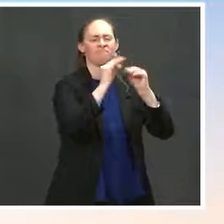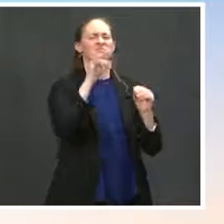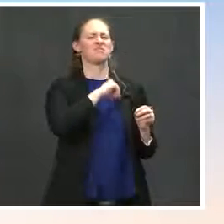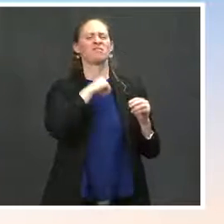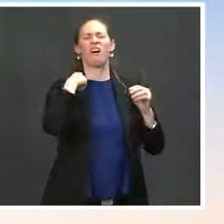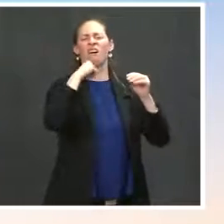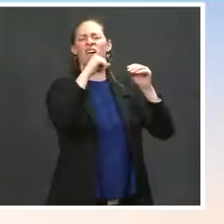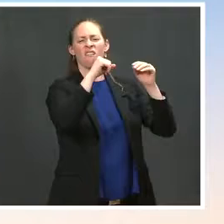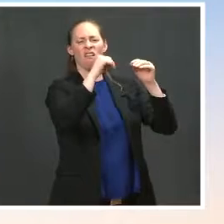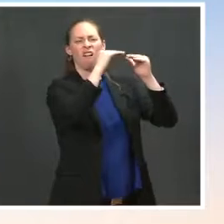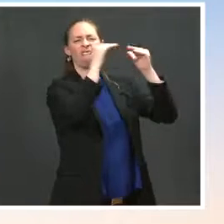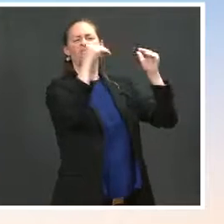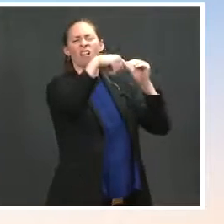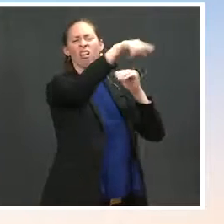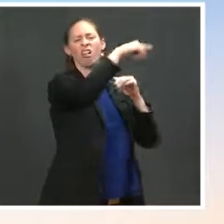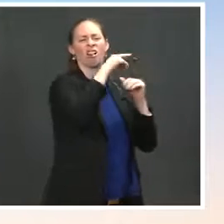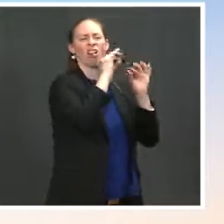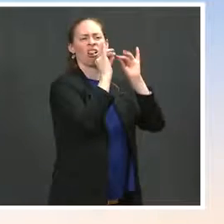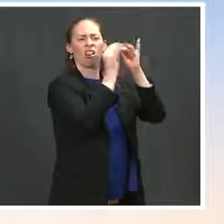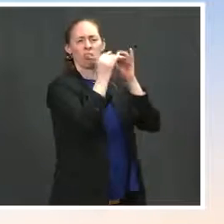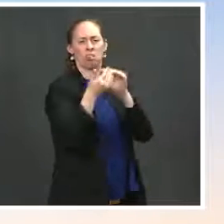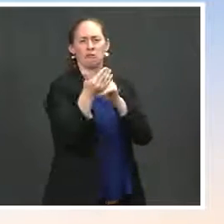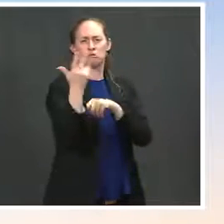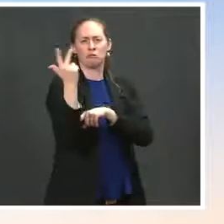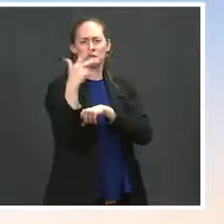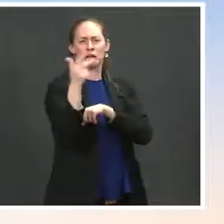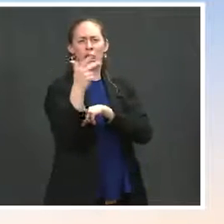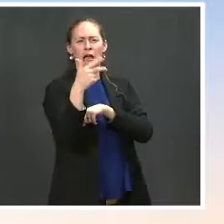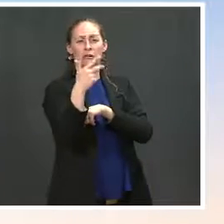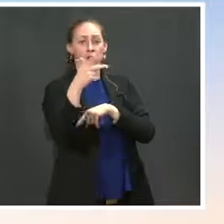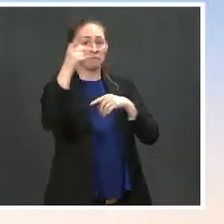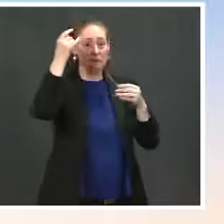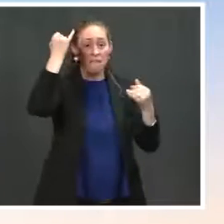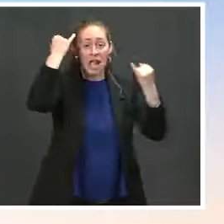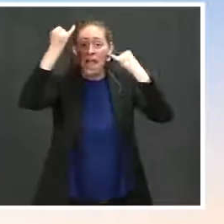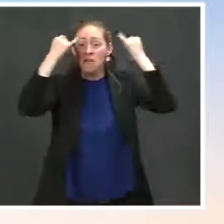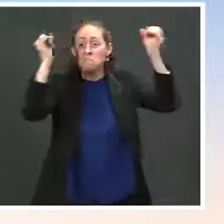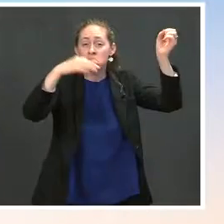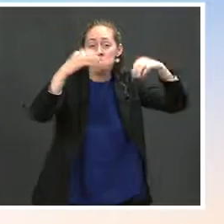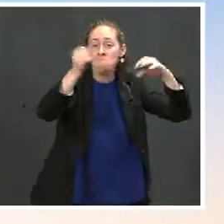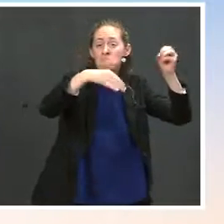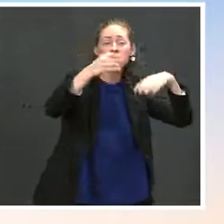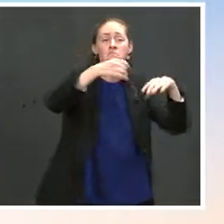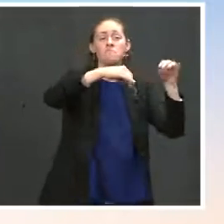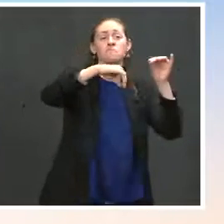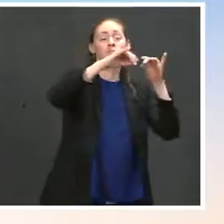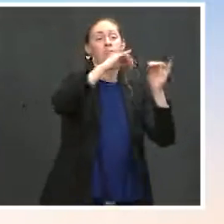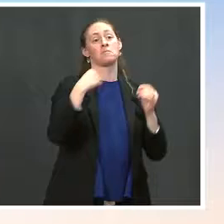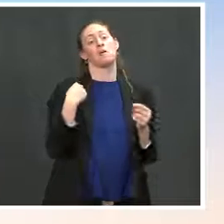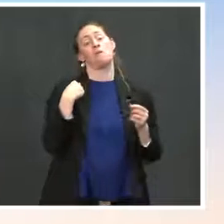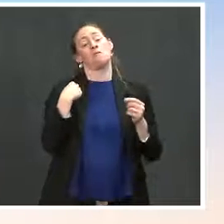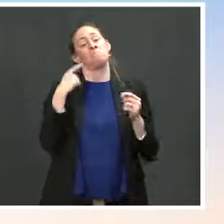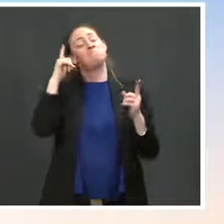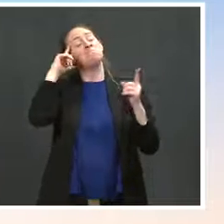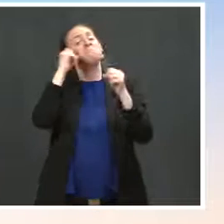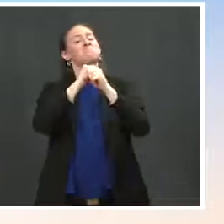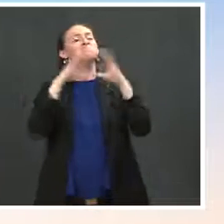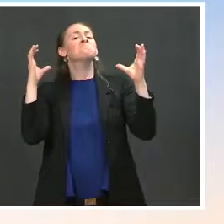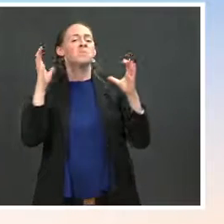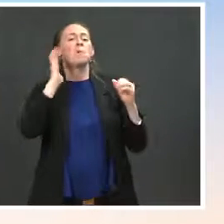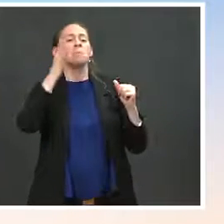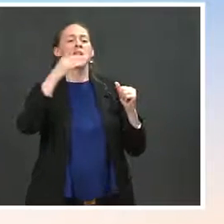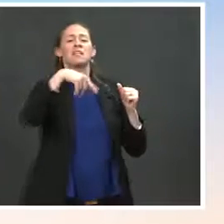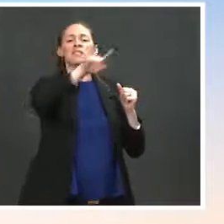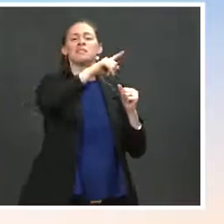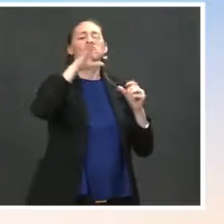over the coming days, and an exchange of ideas from there. And then we'd also expect, I would expect, that you should all expect the president